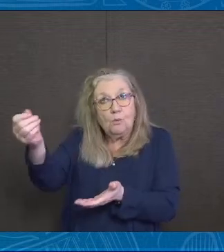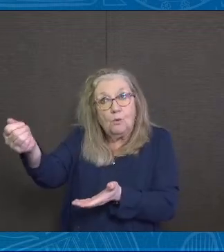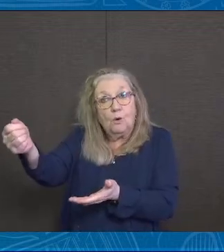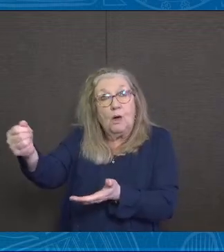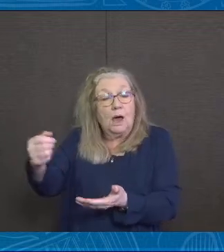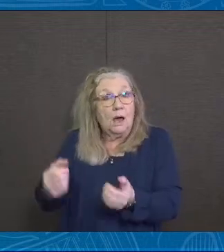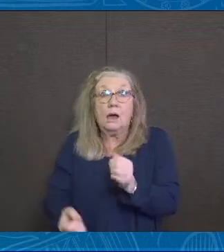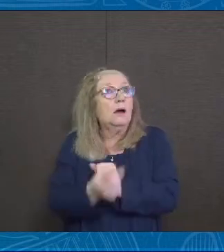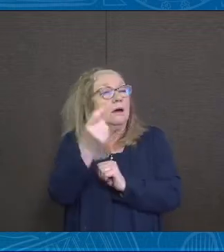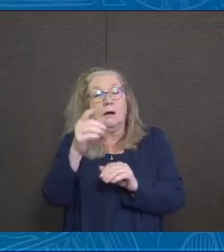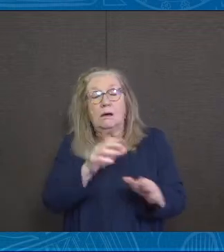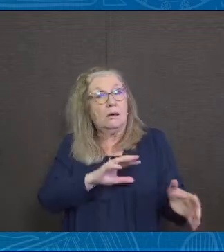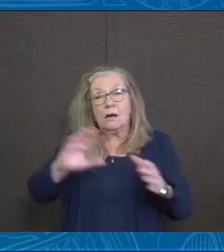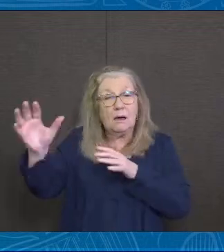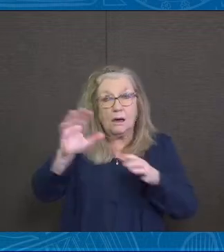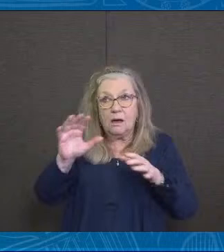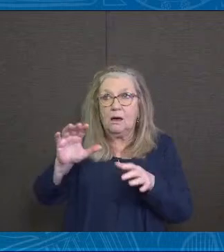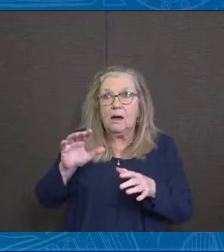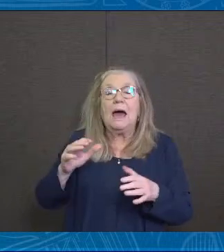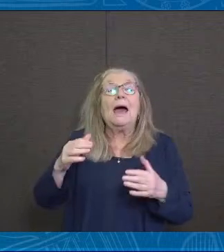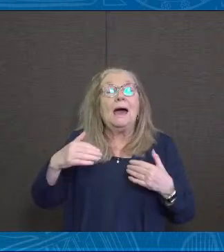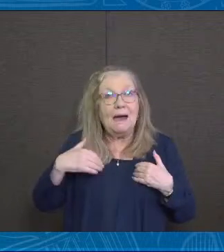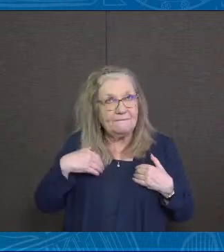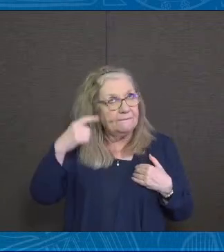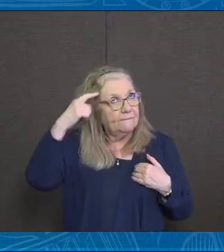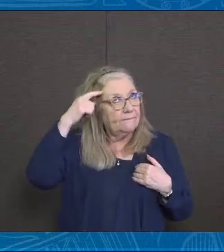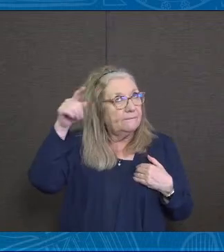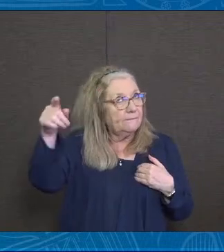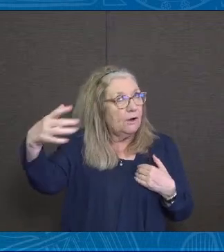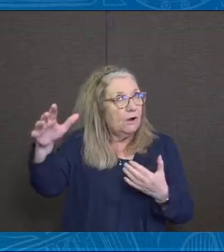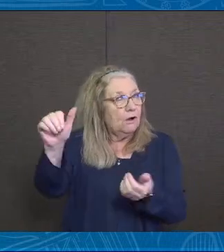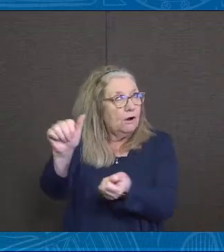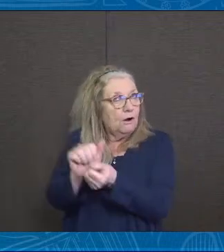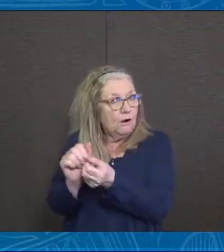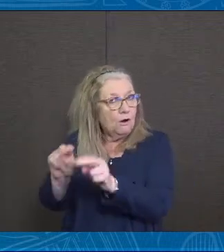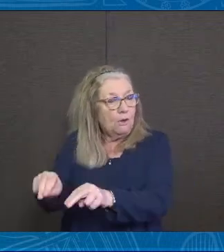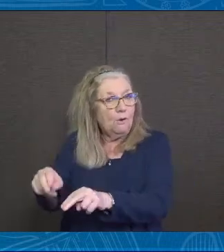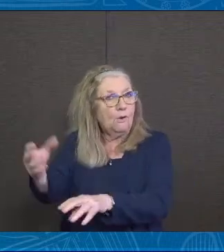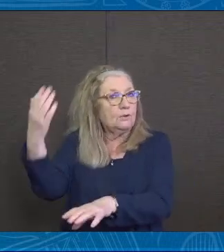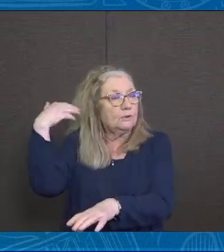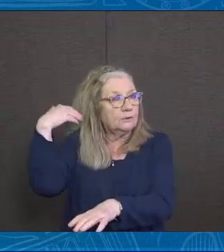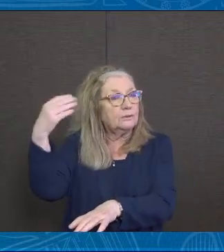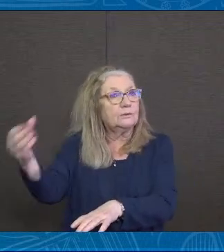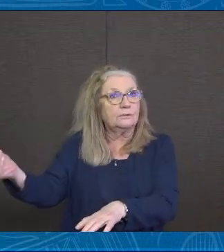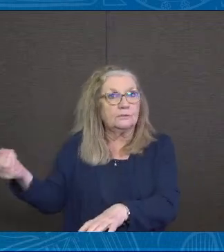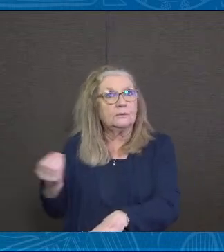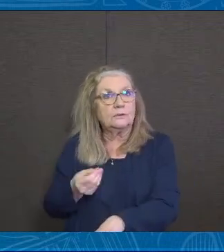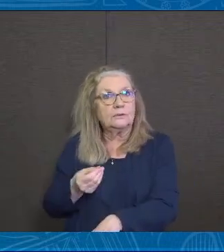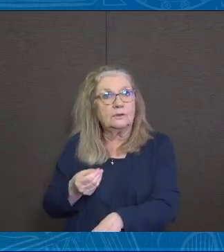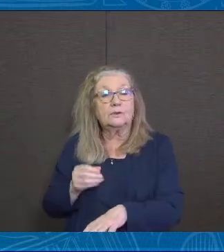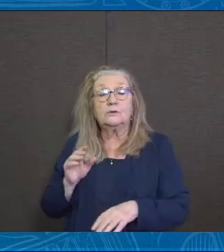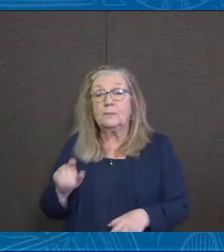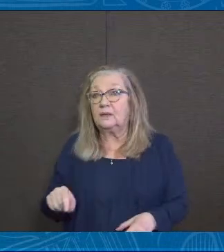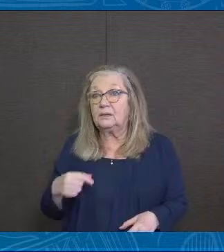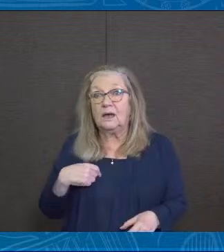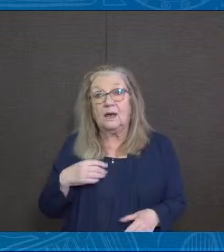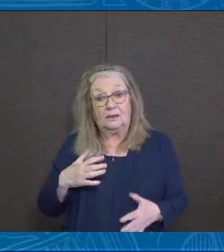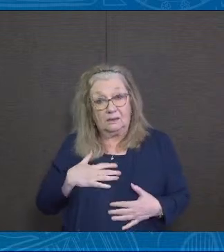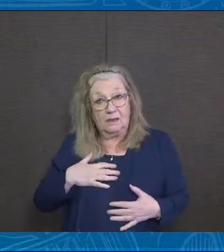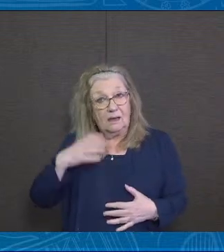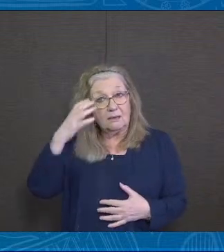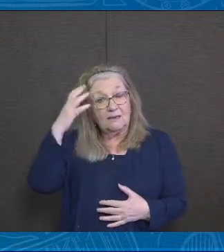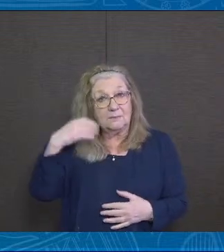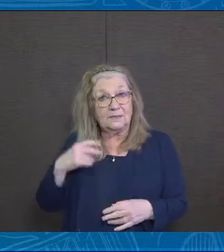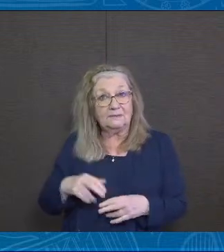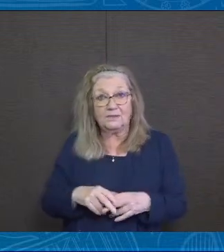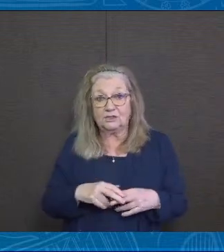released after a state of disaster is declared. The Fijian government does not have the capacity